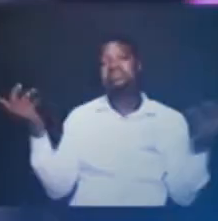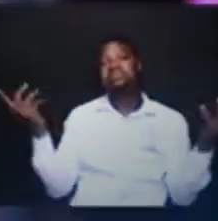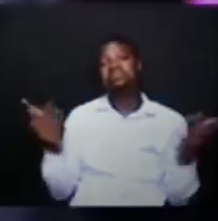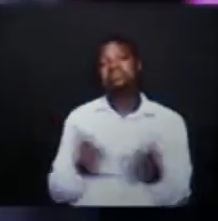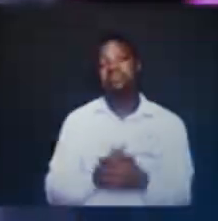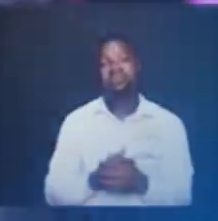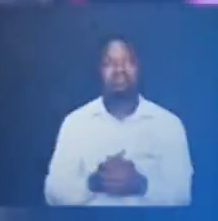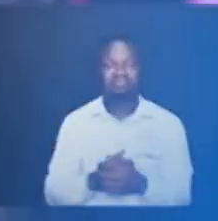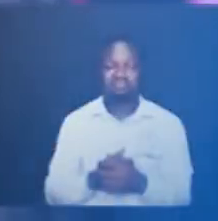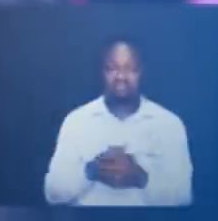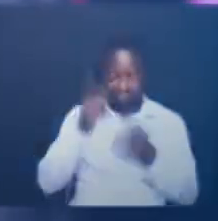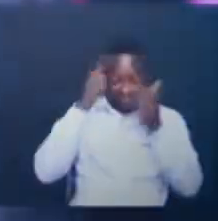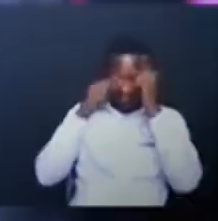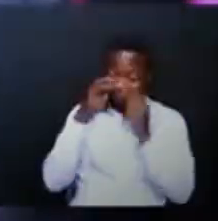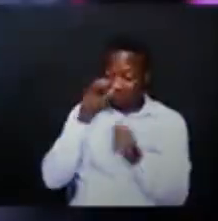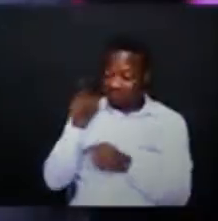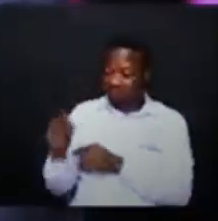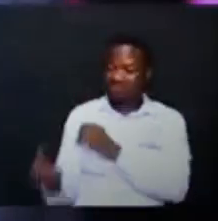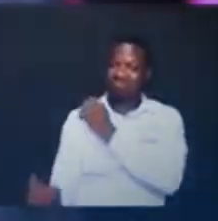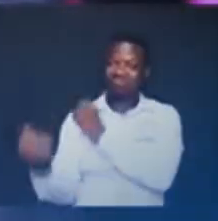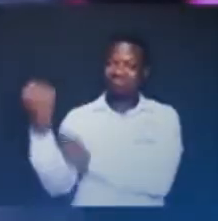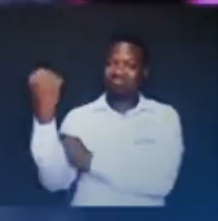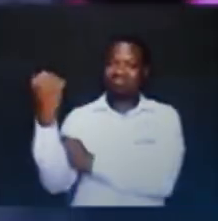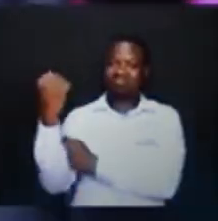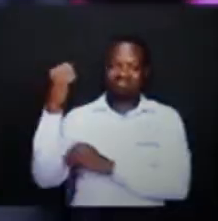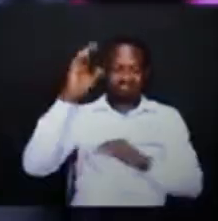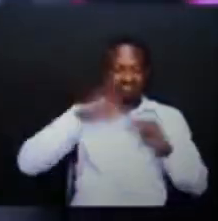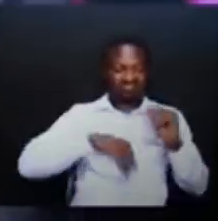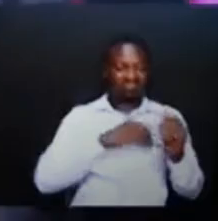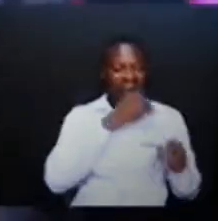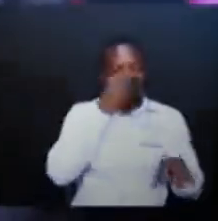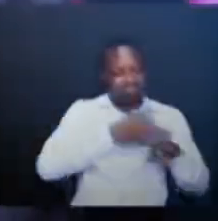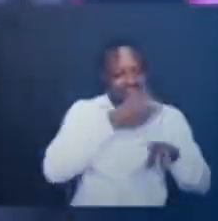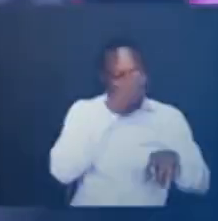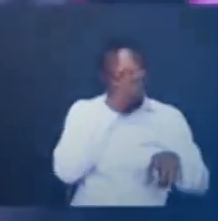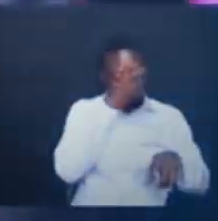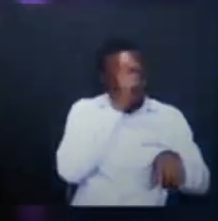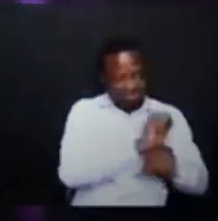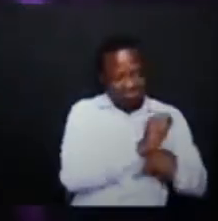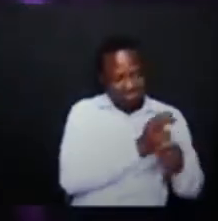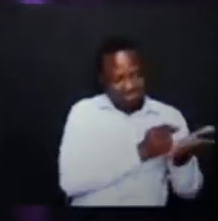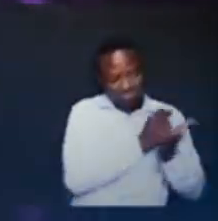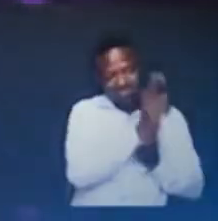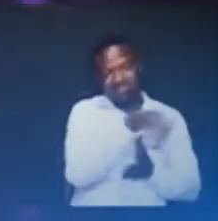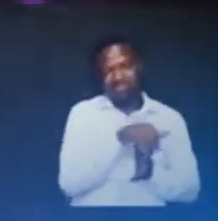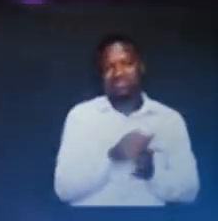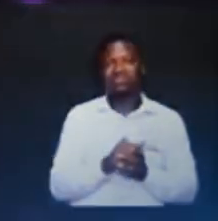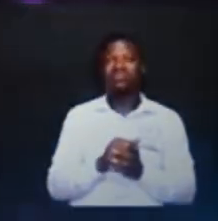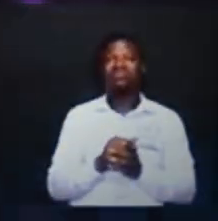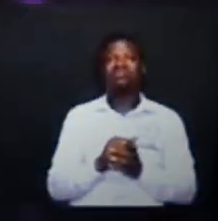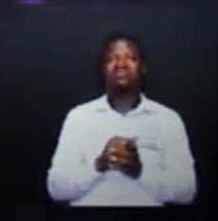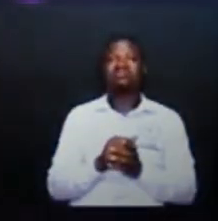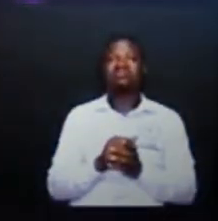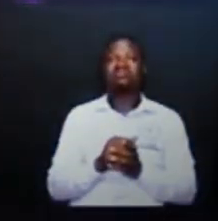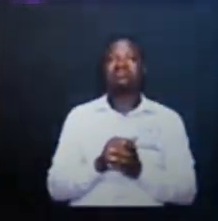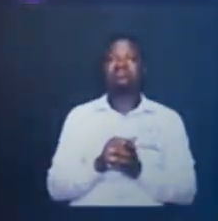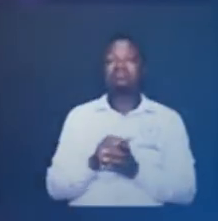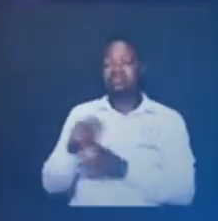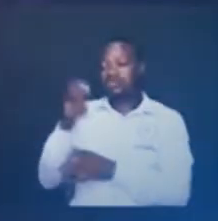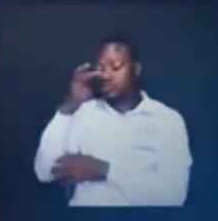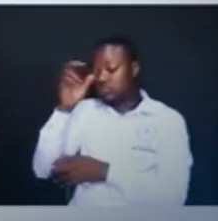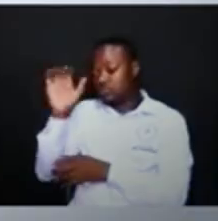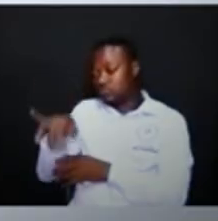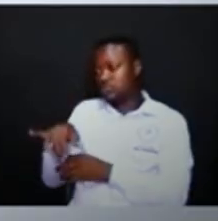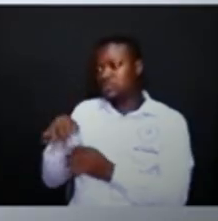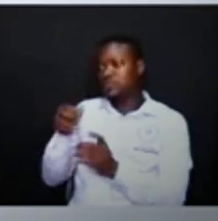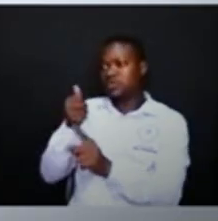brabone proye ne katasiche no no wa brabo ekoso nti emonu kredi ekurampo enhyen kuran. Corruption favors the privileged few.